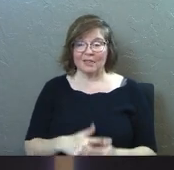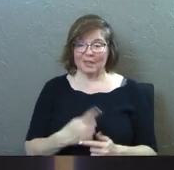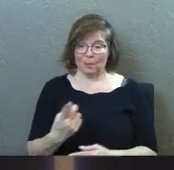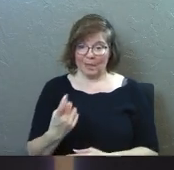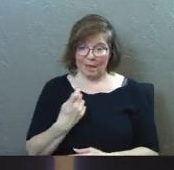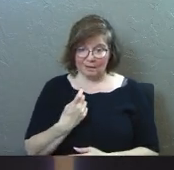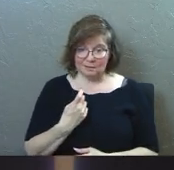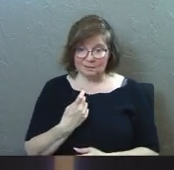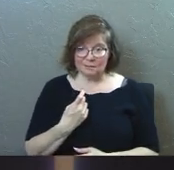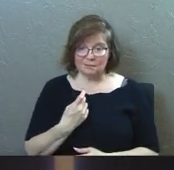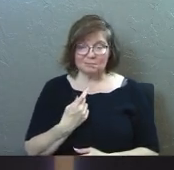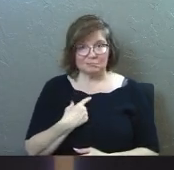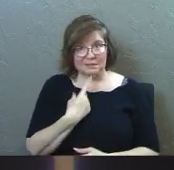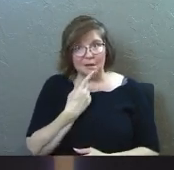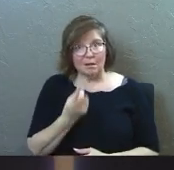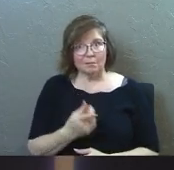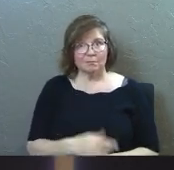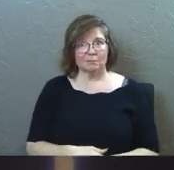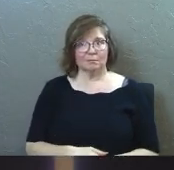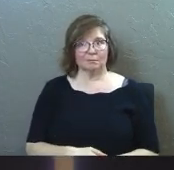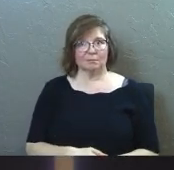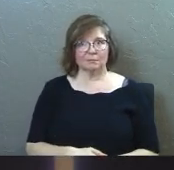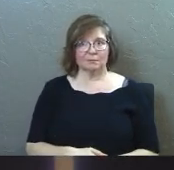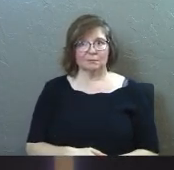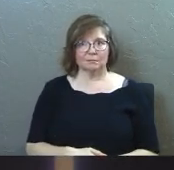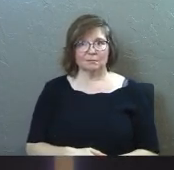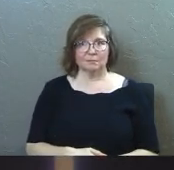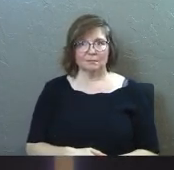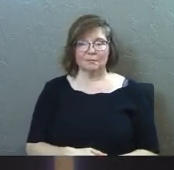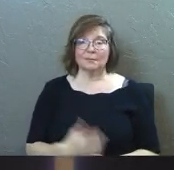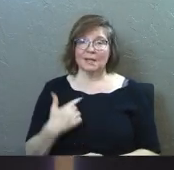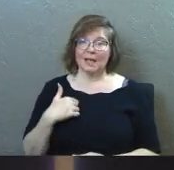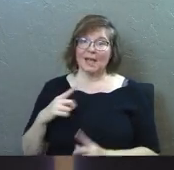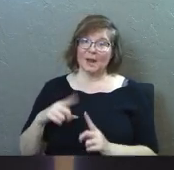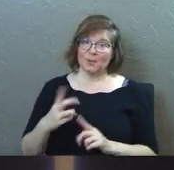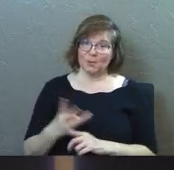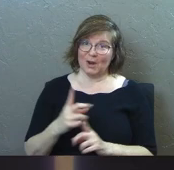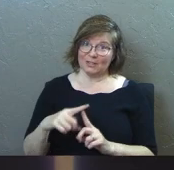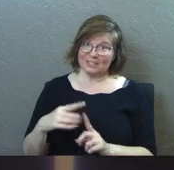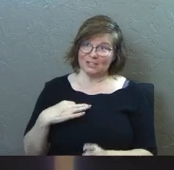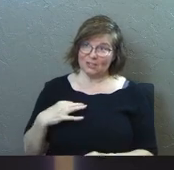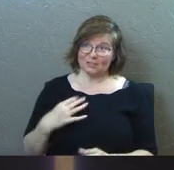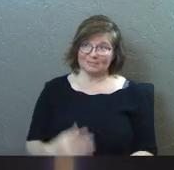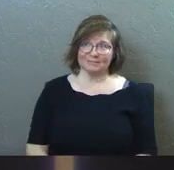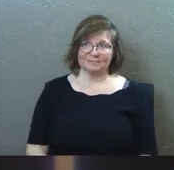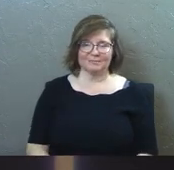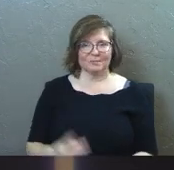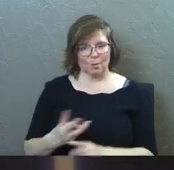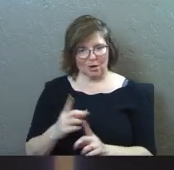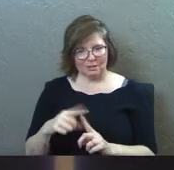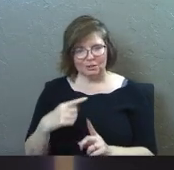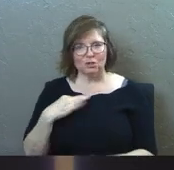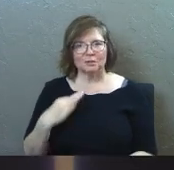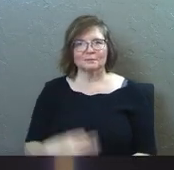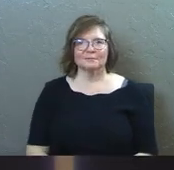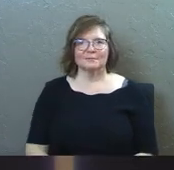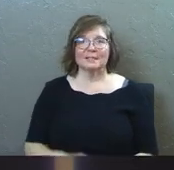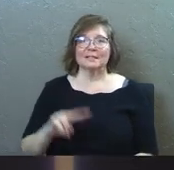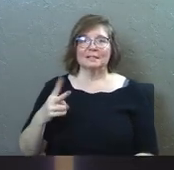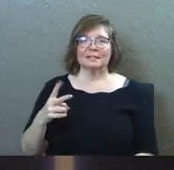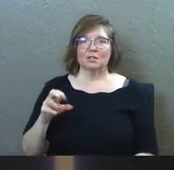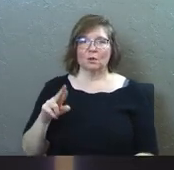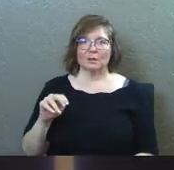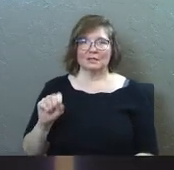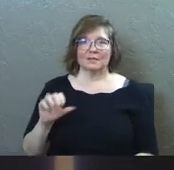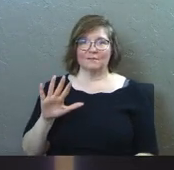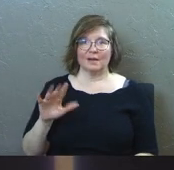somebody asks you about it, tell them. And wear a t-shirt, amen. Wear a t-shirt.